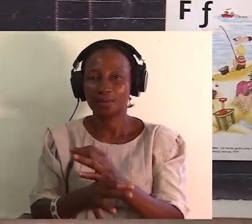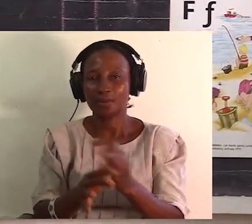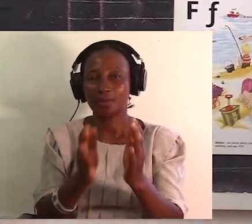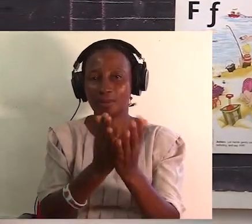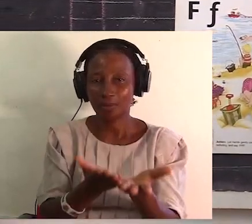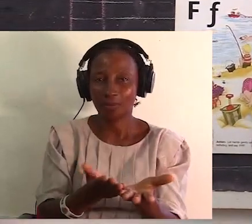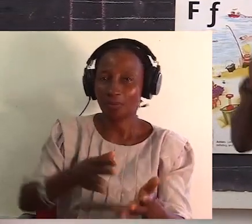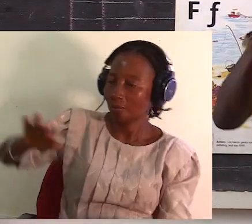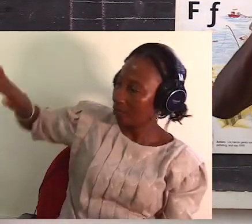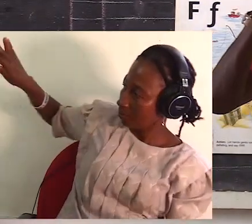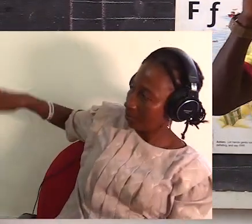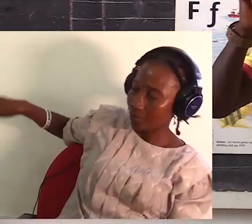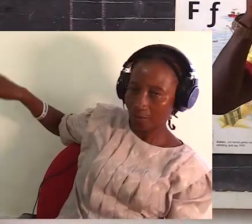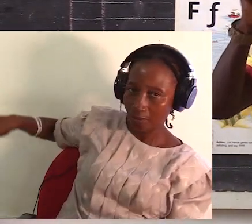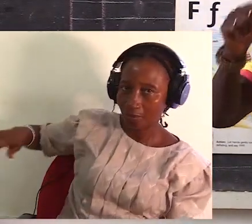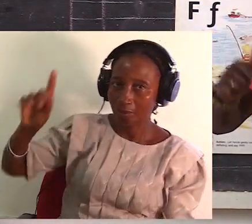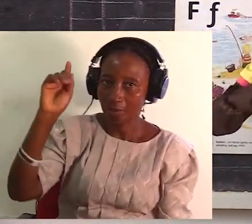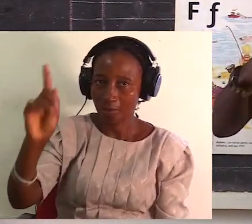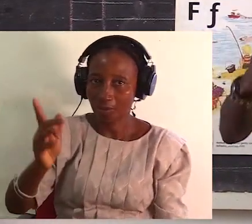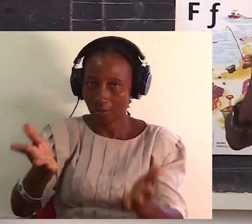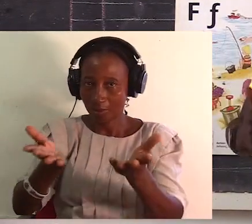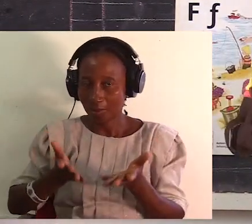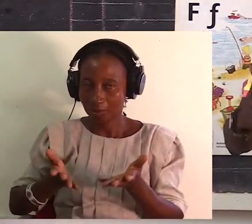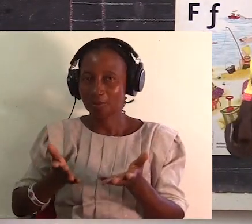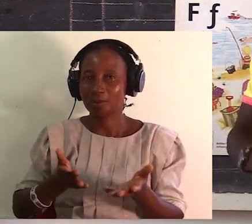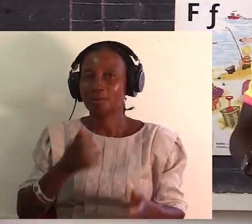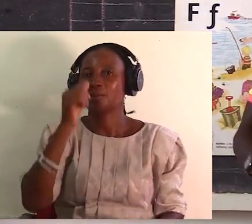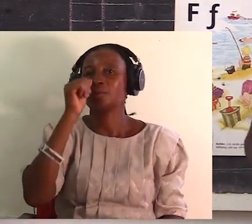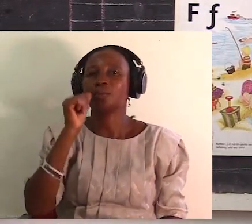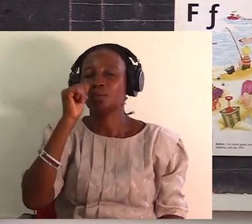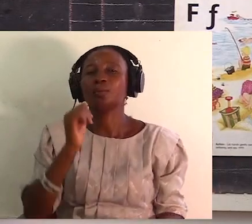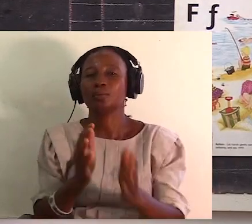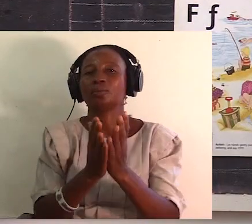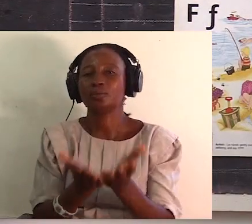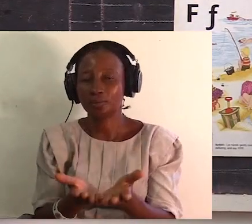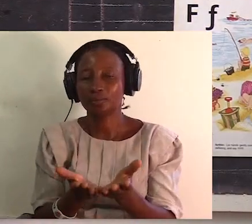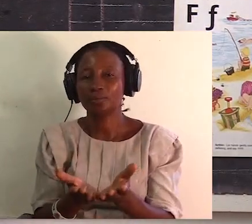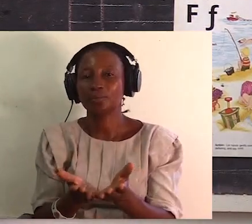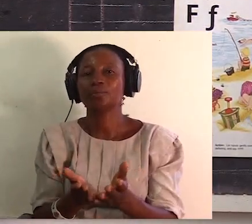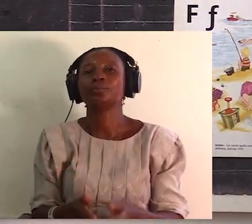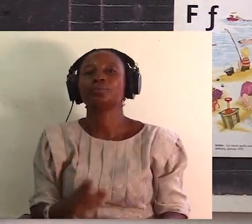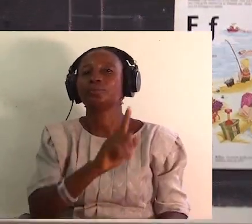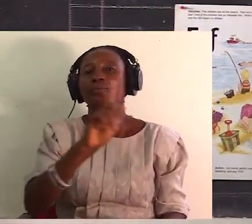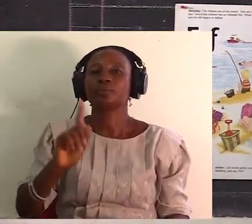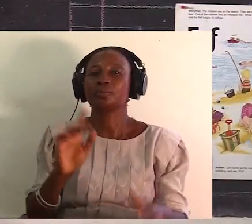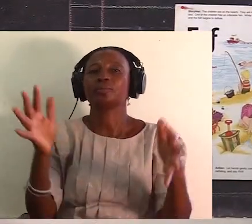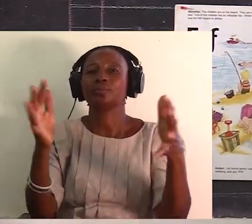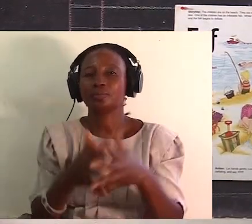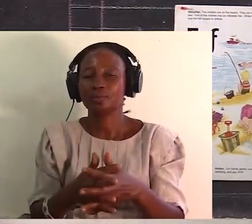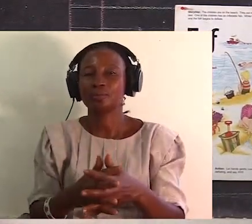while I am writing, we are all listening to the same formation, and then you will also write it down. Are we